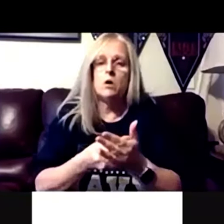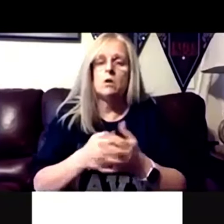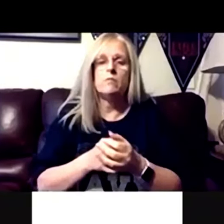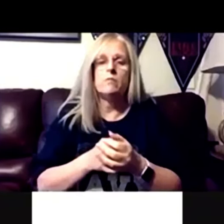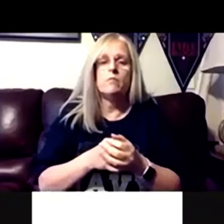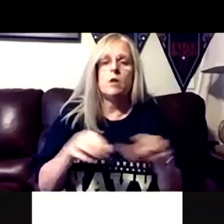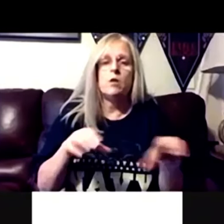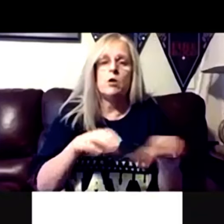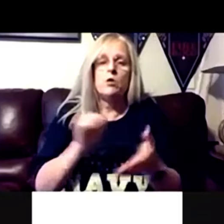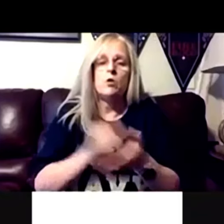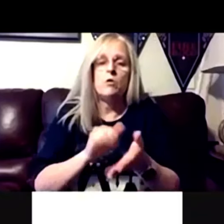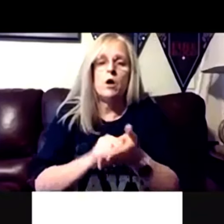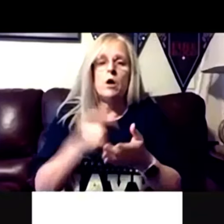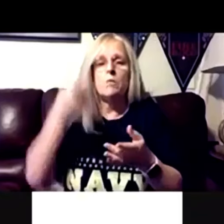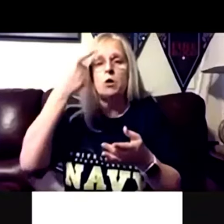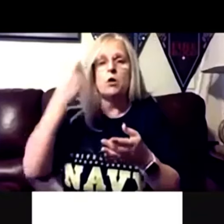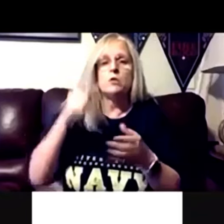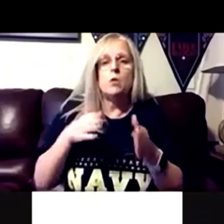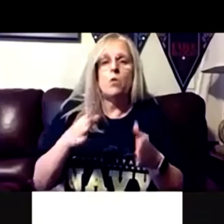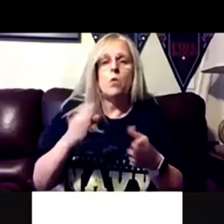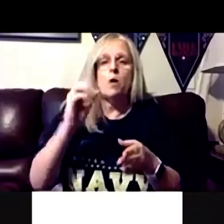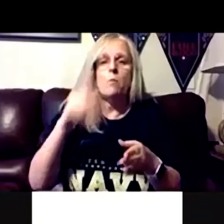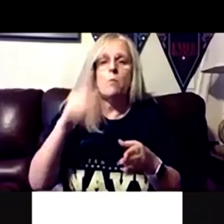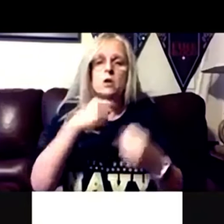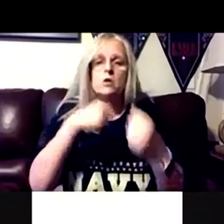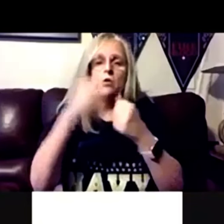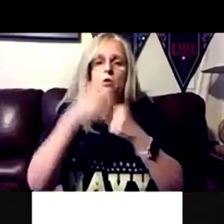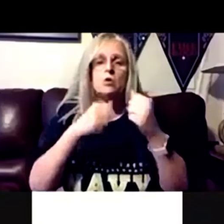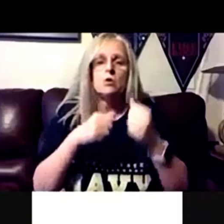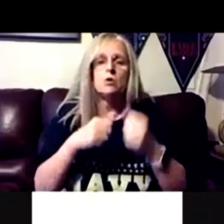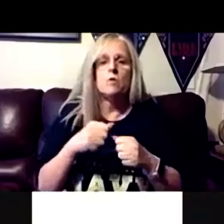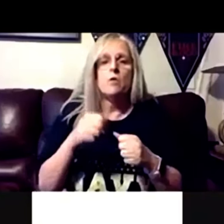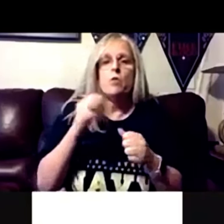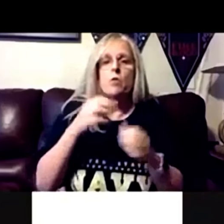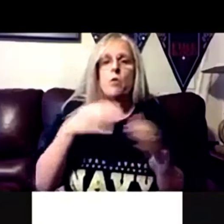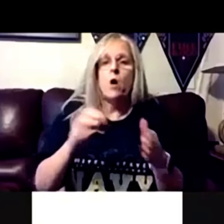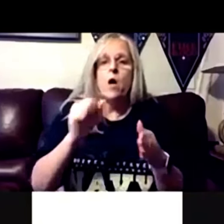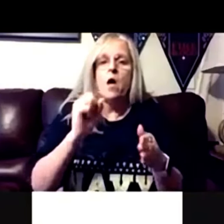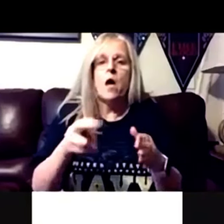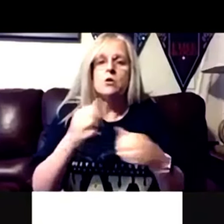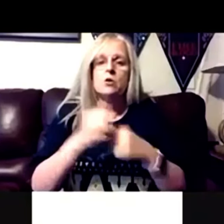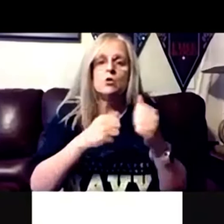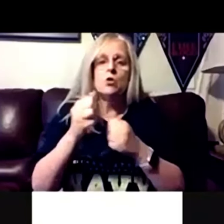to do that because of the way ONPASSIVE is structured, the way Ash has structured it,